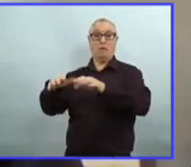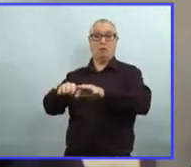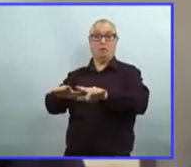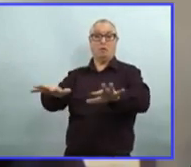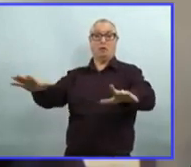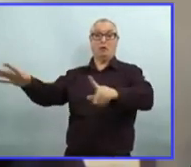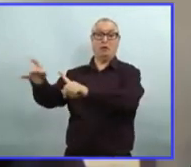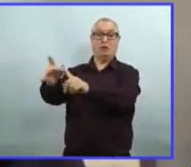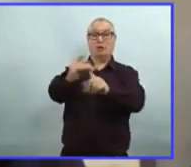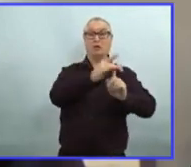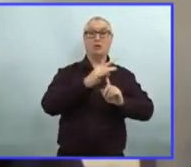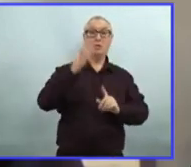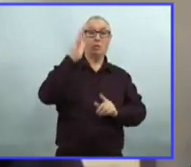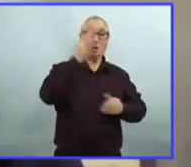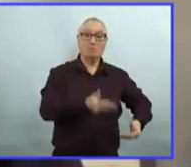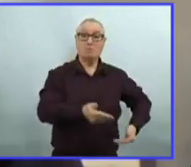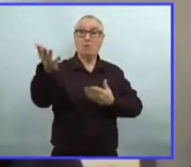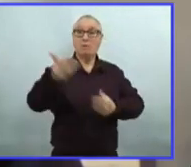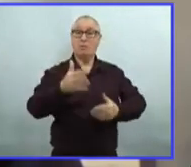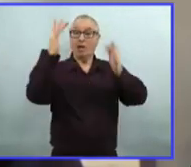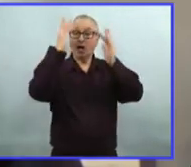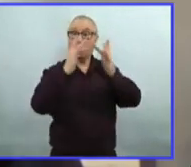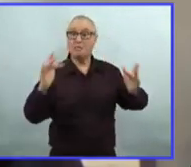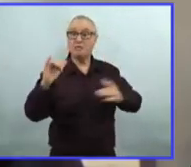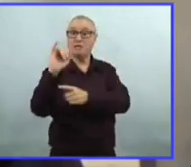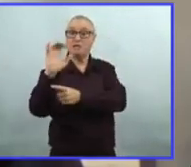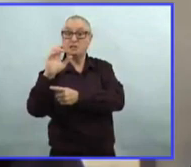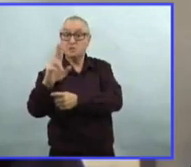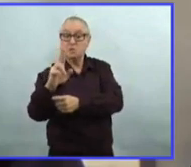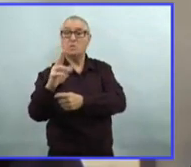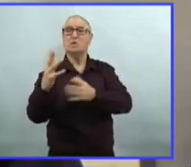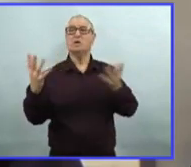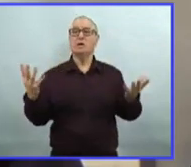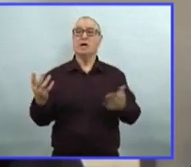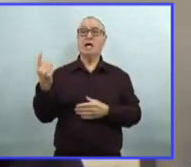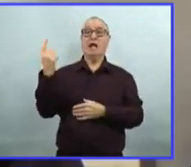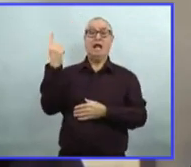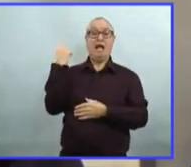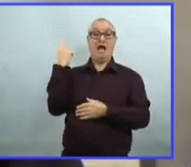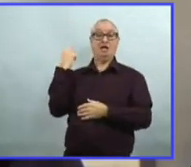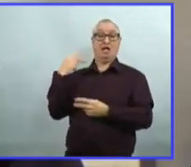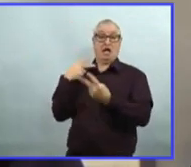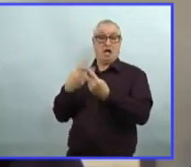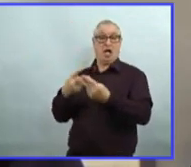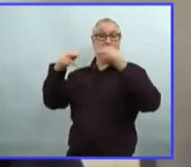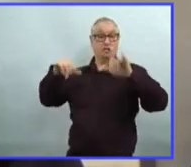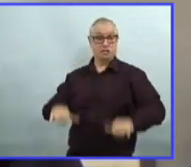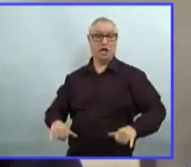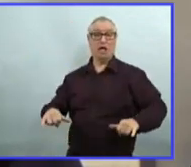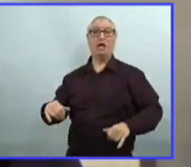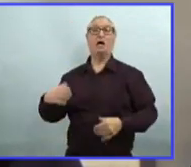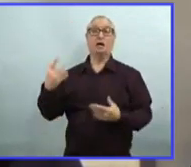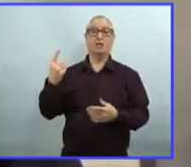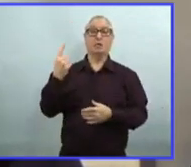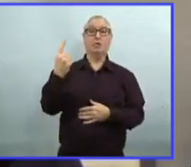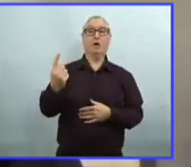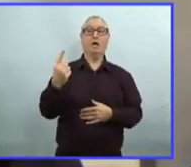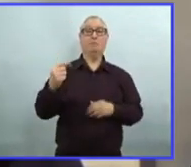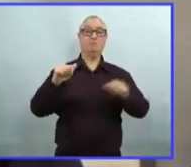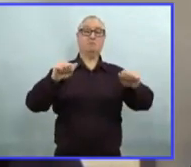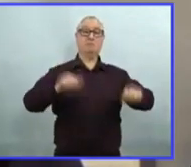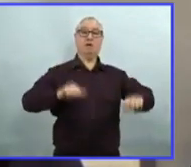So lockdowns take various forms, and we do have